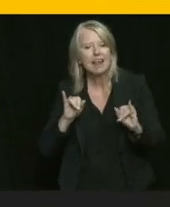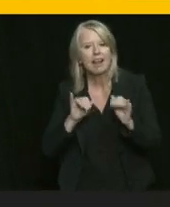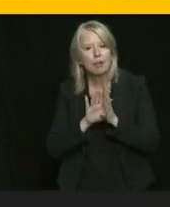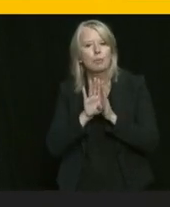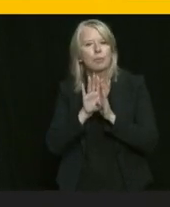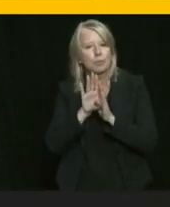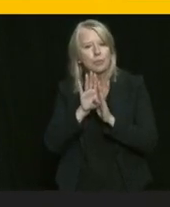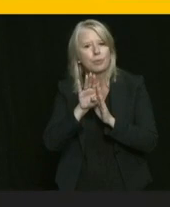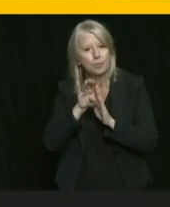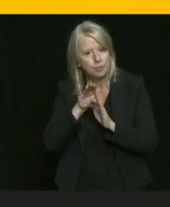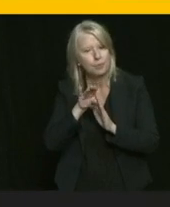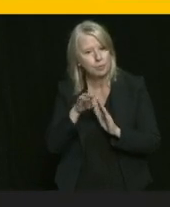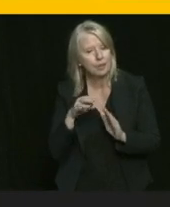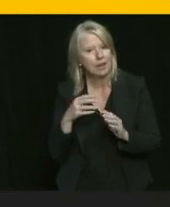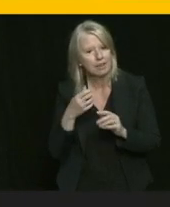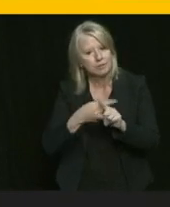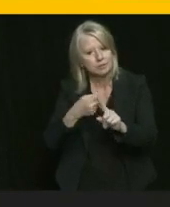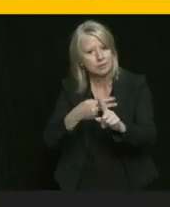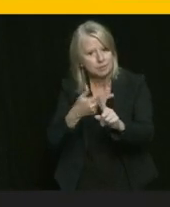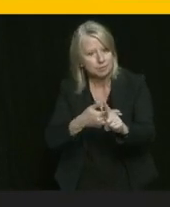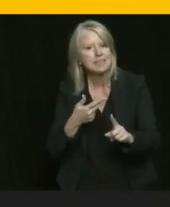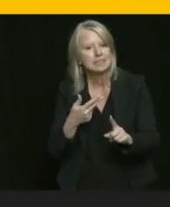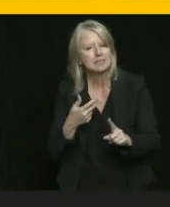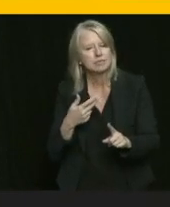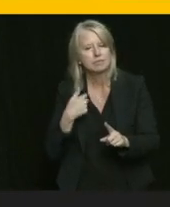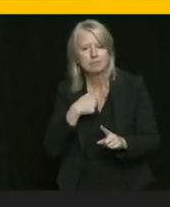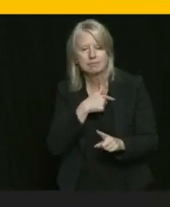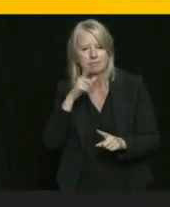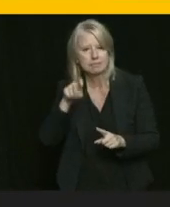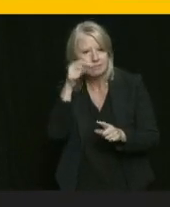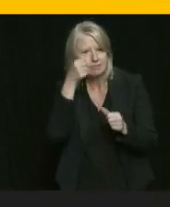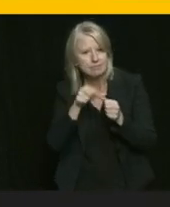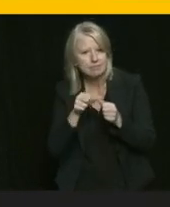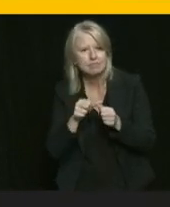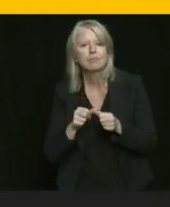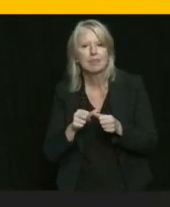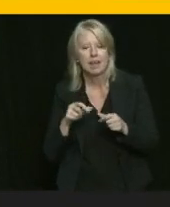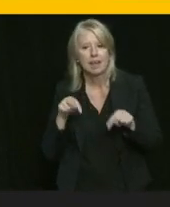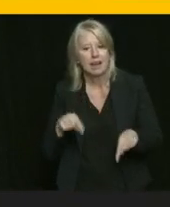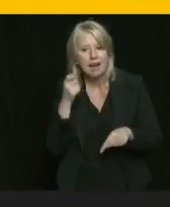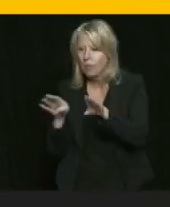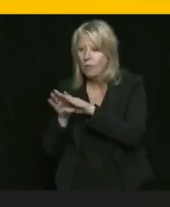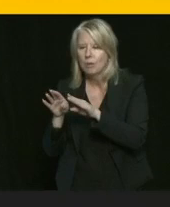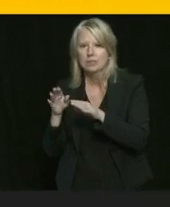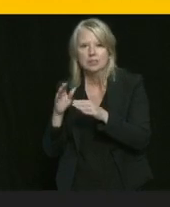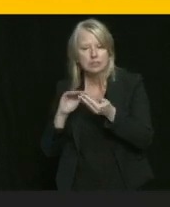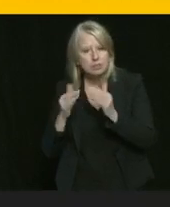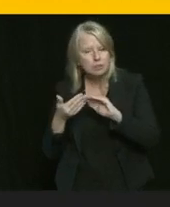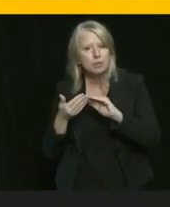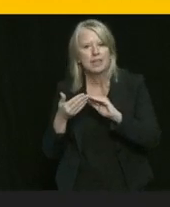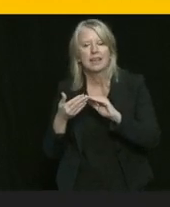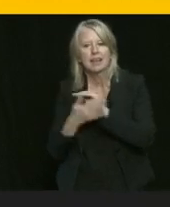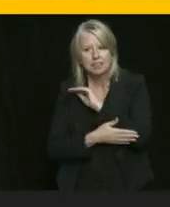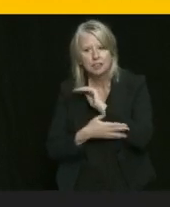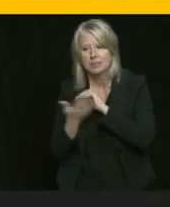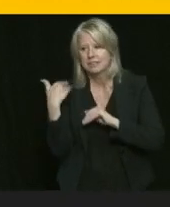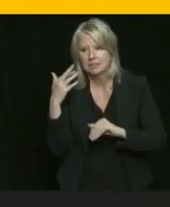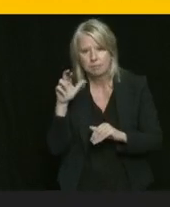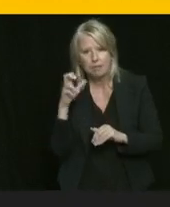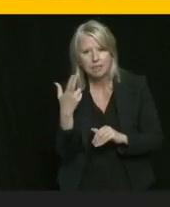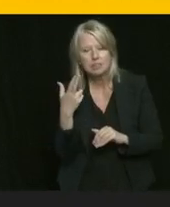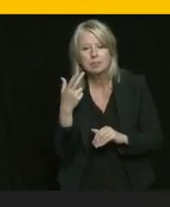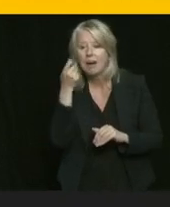number more months. And that's what we really have to remember. This is temporary, but we have to get in March, and yet